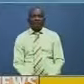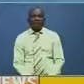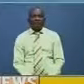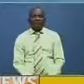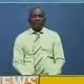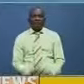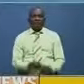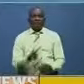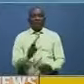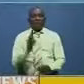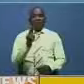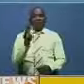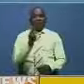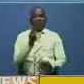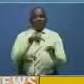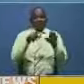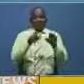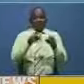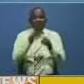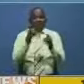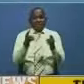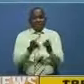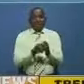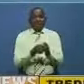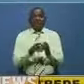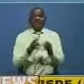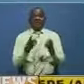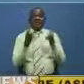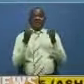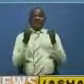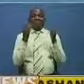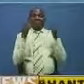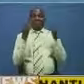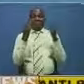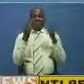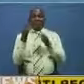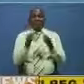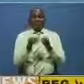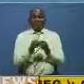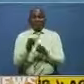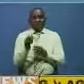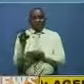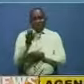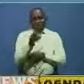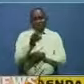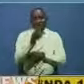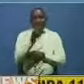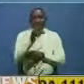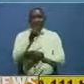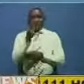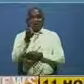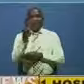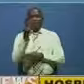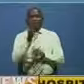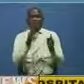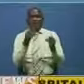The Upper West Regional National Disaster Management Organization, NADMO, says 336 people have so far been displaced by